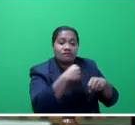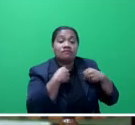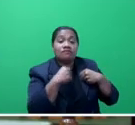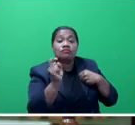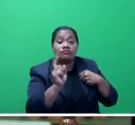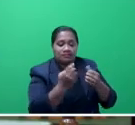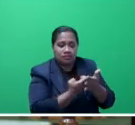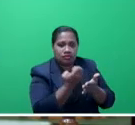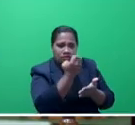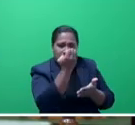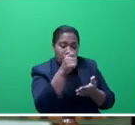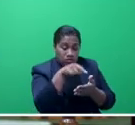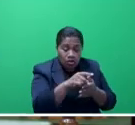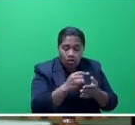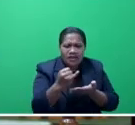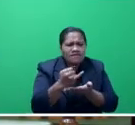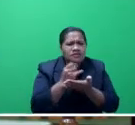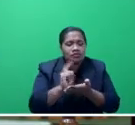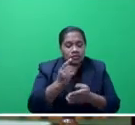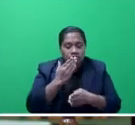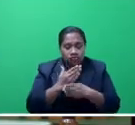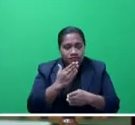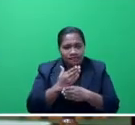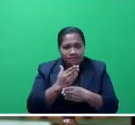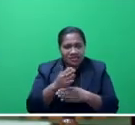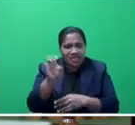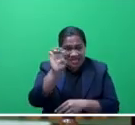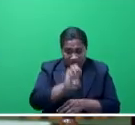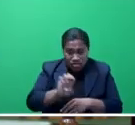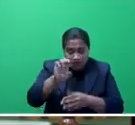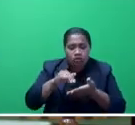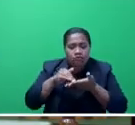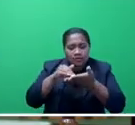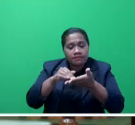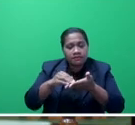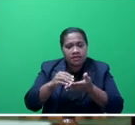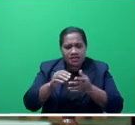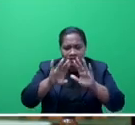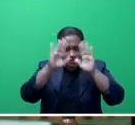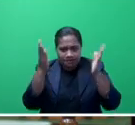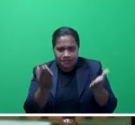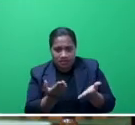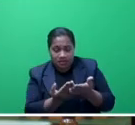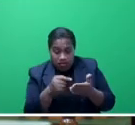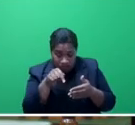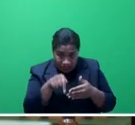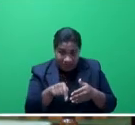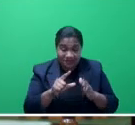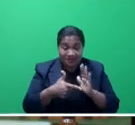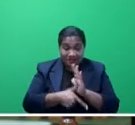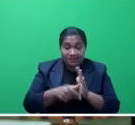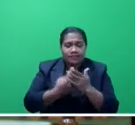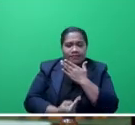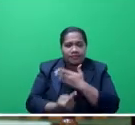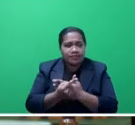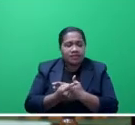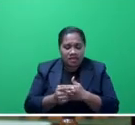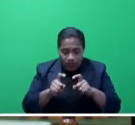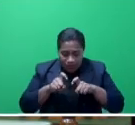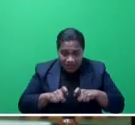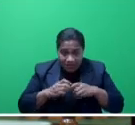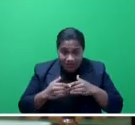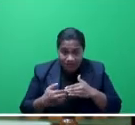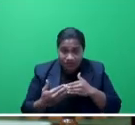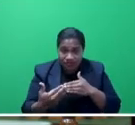These are investments in jobs, in ecosystems, in the health of the planet. During this decade, our sustainable blue economy will be one of the largest and most